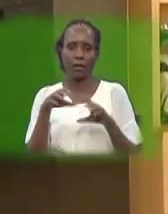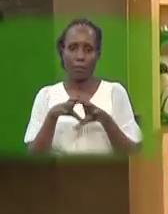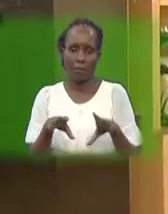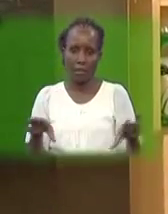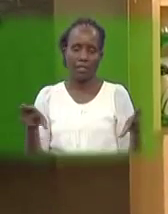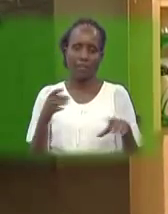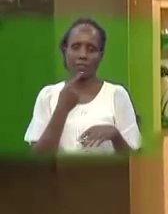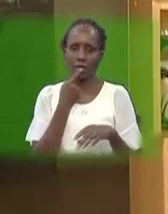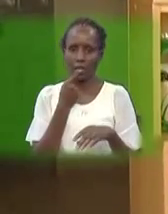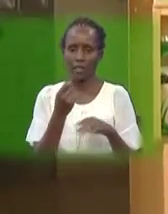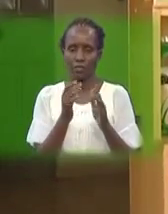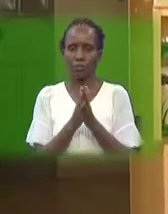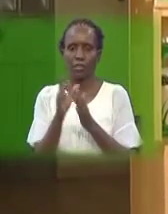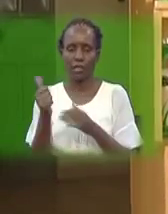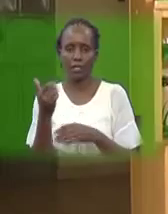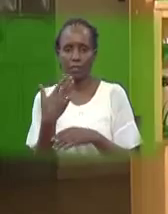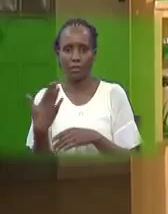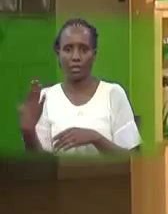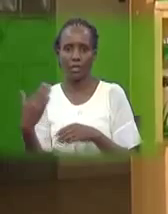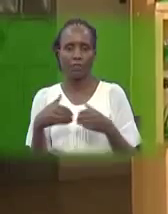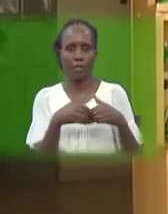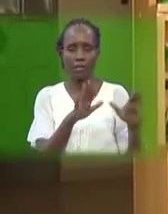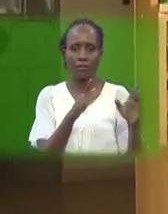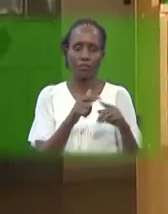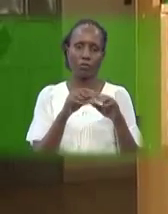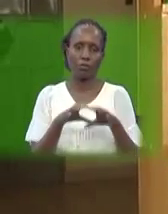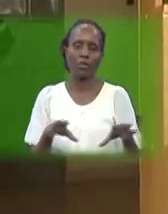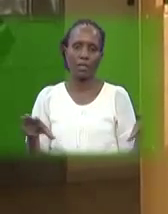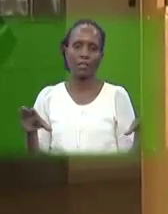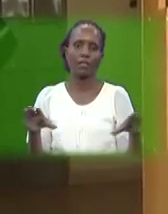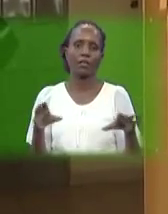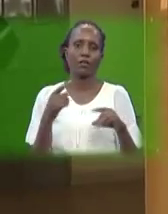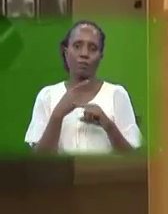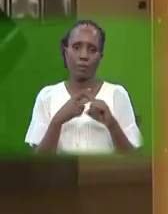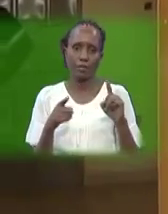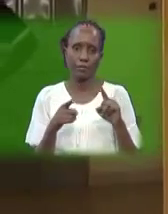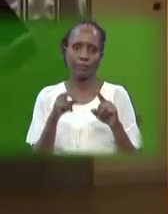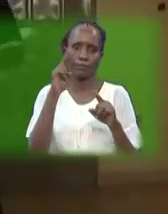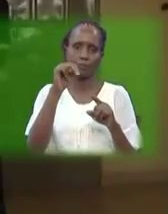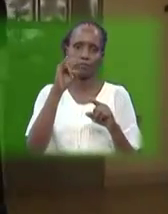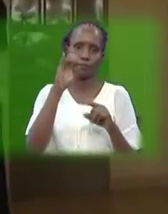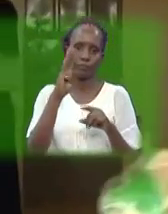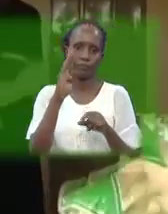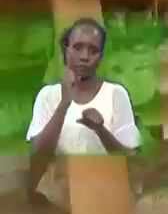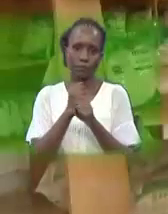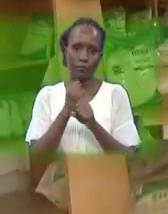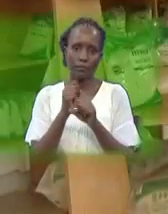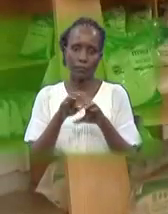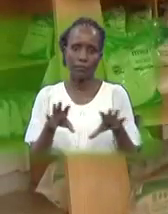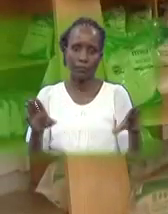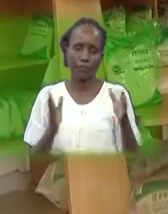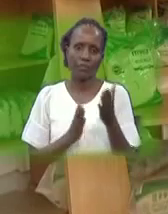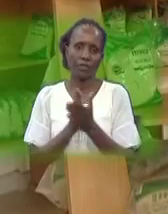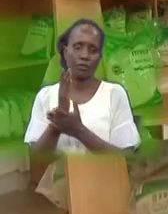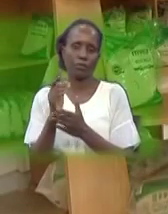Marketing of the rice and its byproducts has been left to the market forces, but NIB does some marketing through